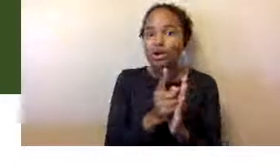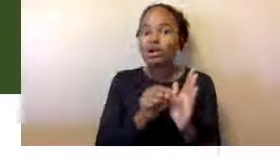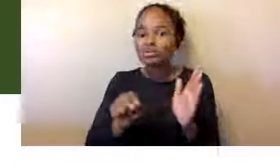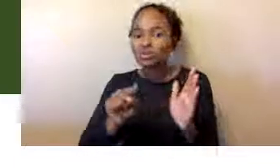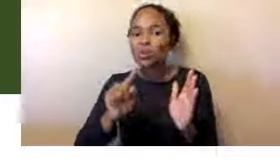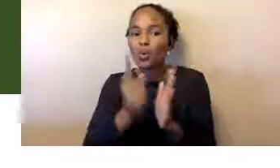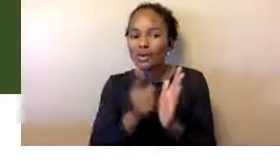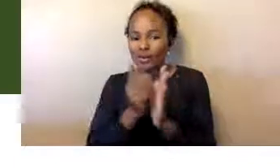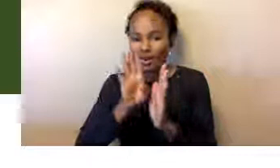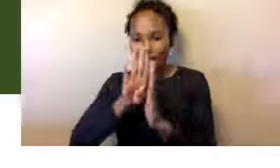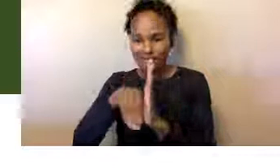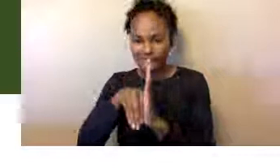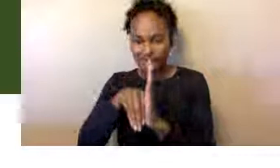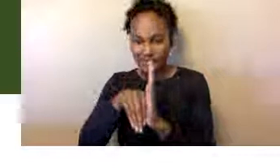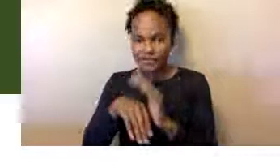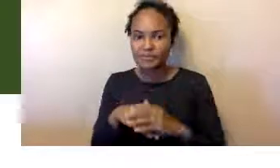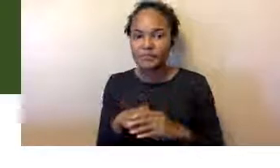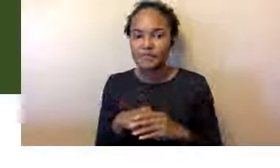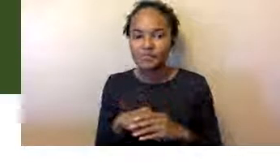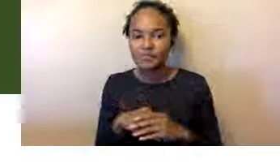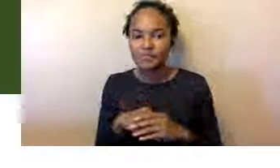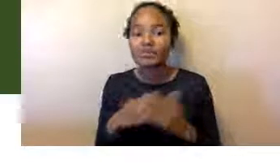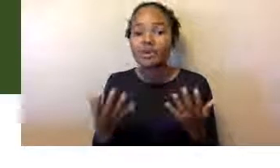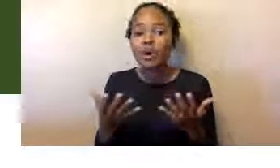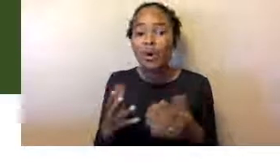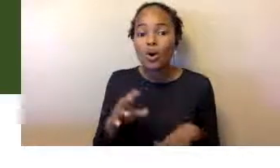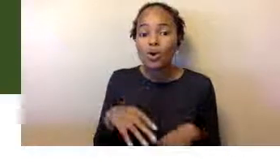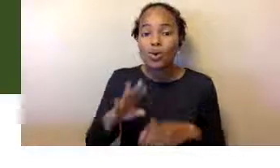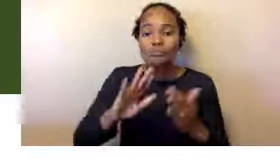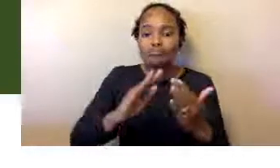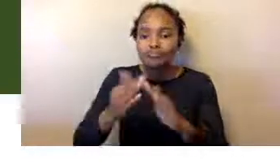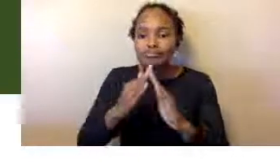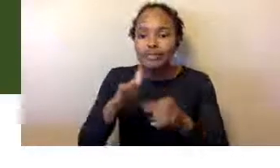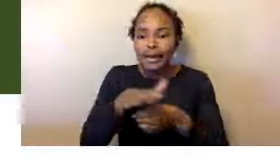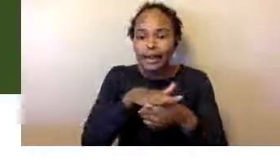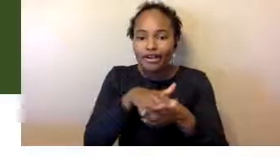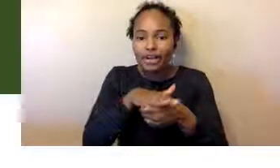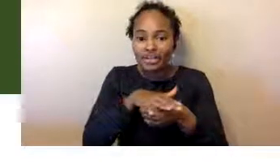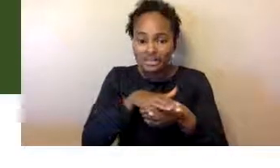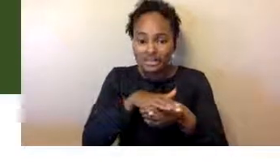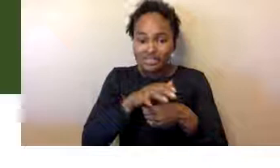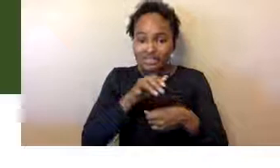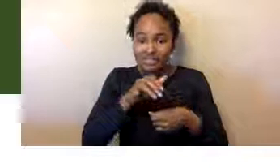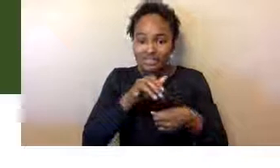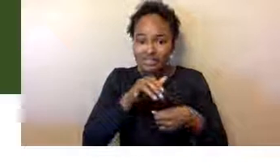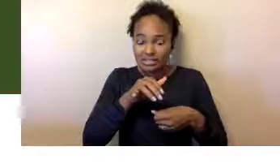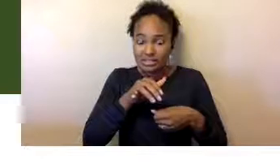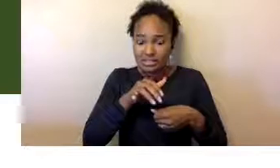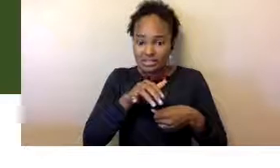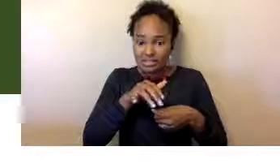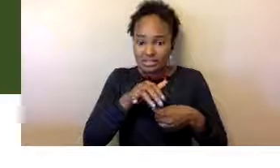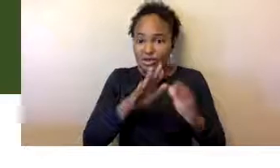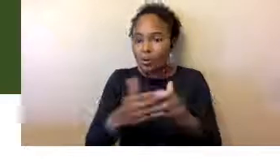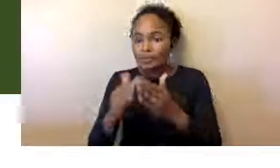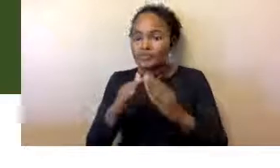health crisis. So in urban areas, the time limit is 60 minutes. In rural areas, it's